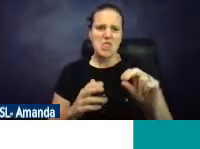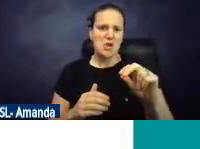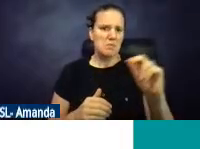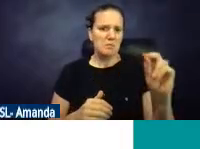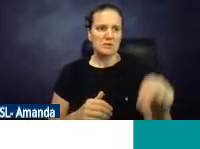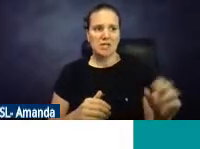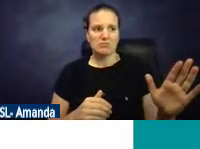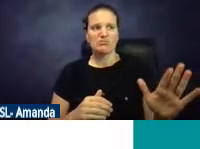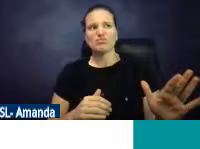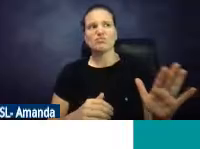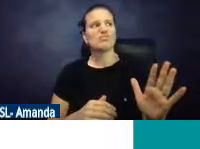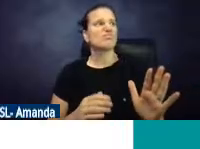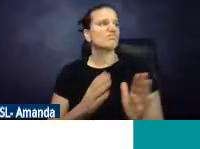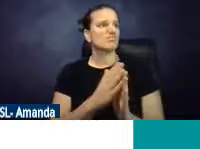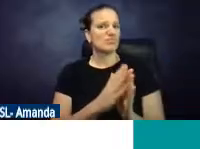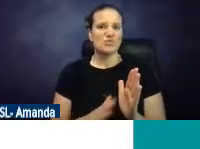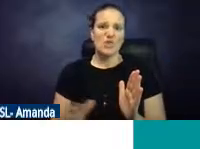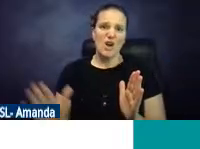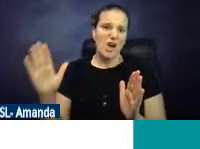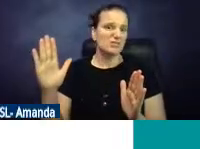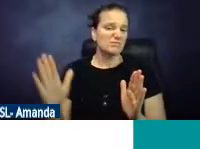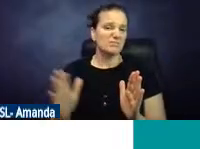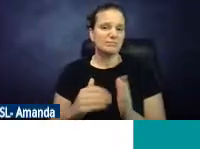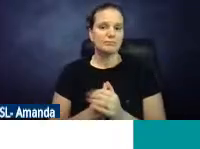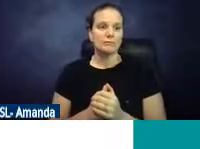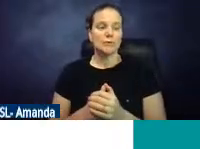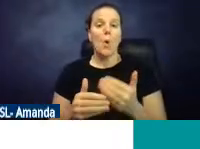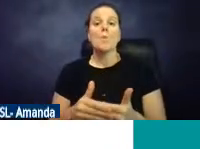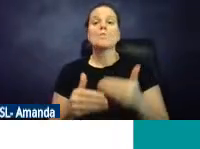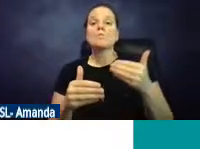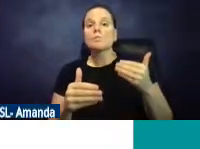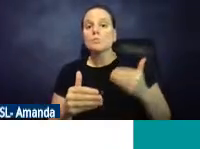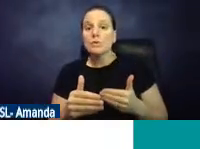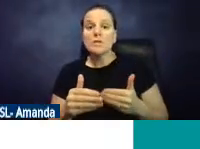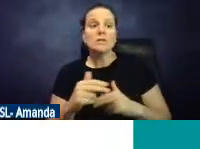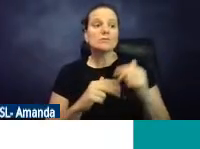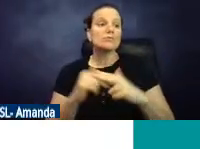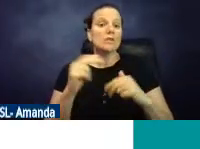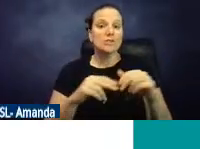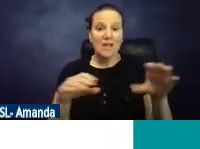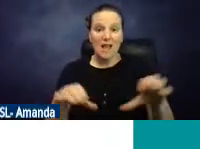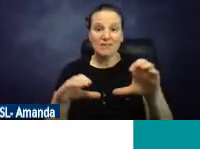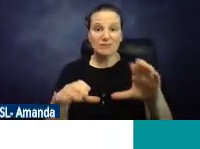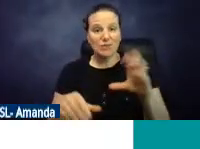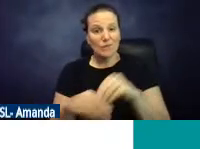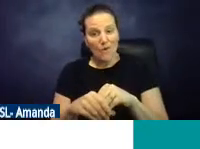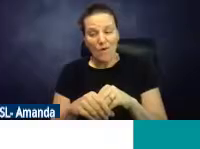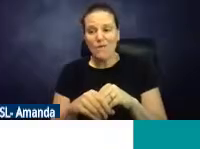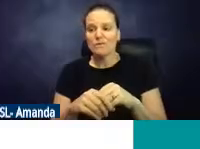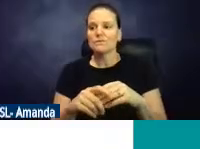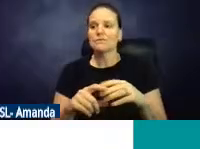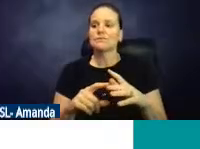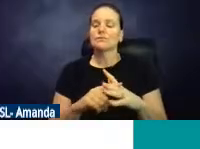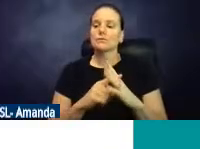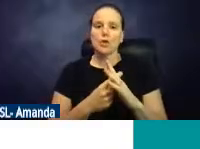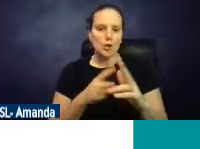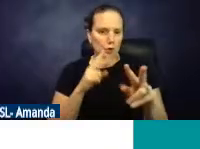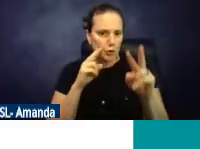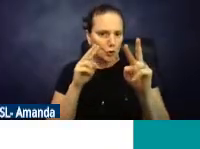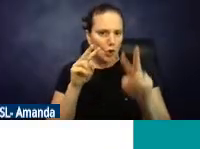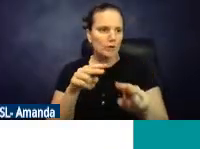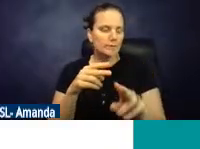across the board. So the pre-construction activities involve starting to look at